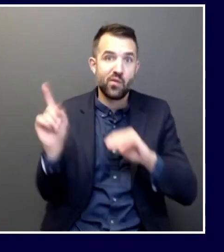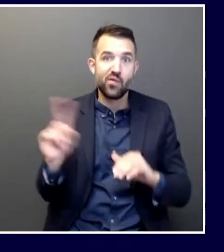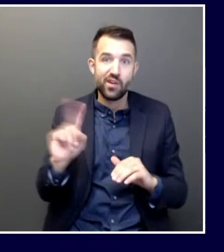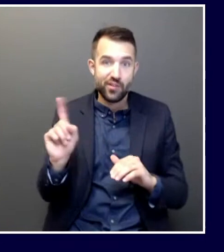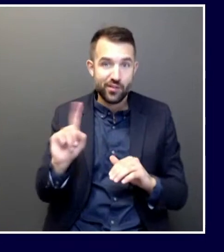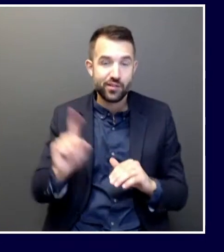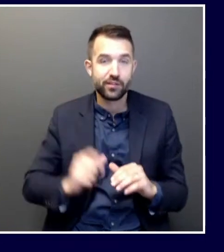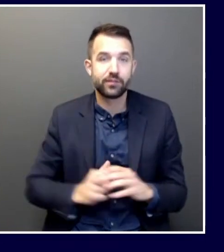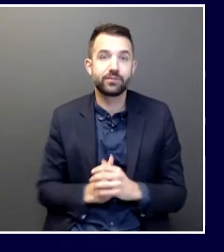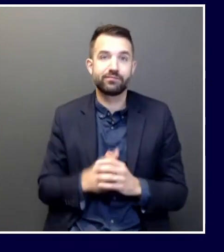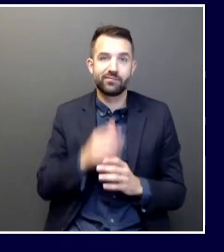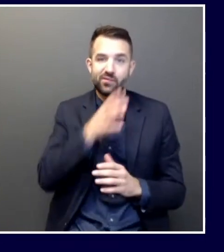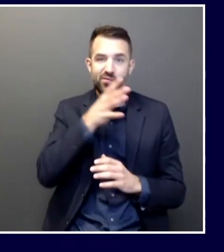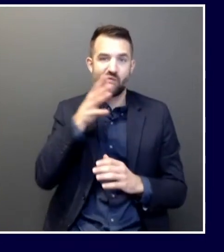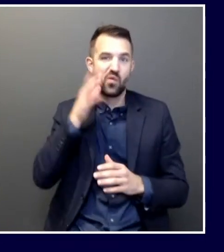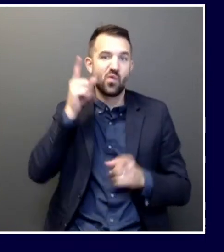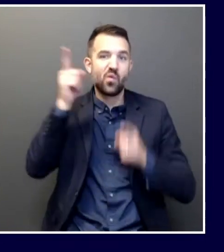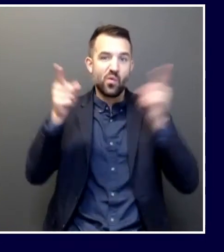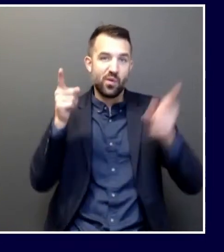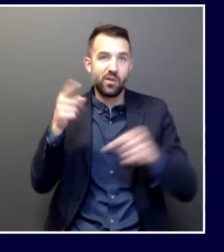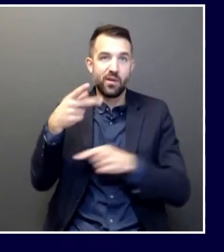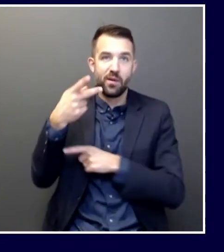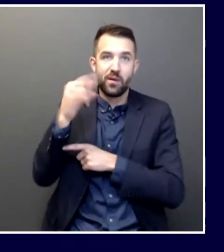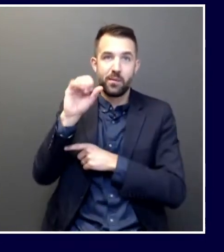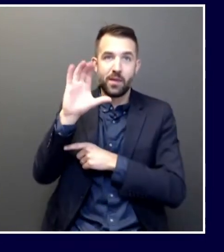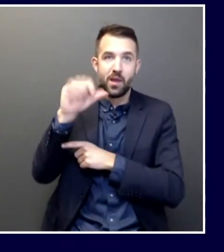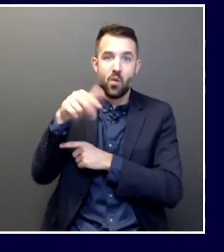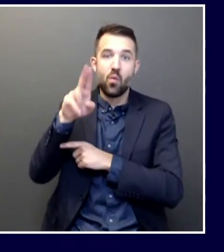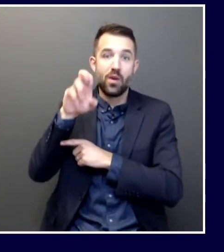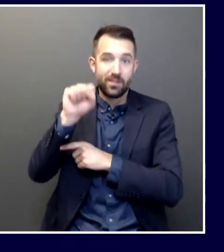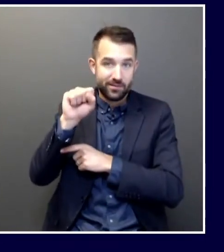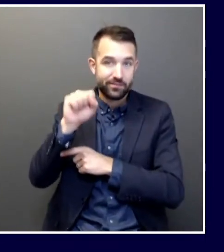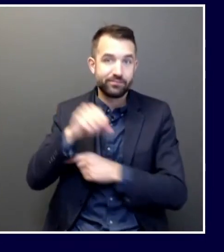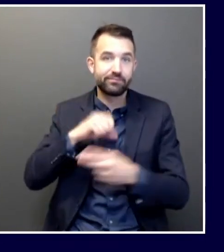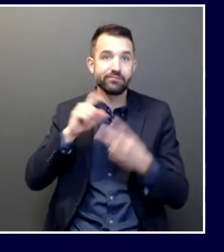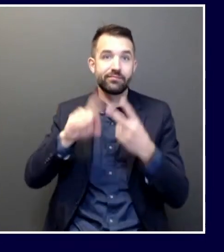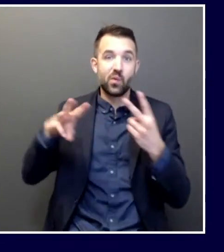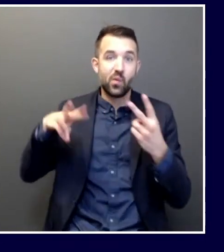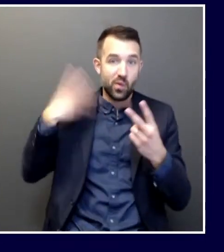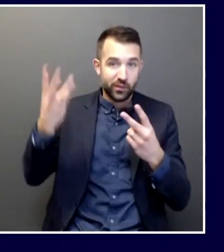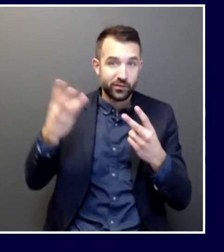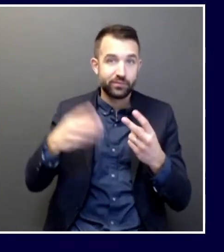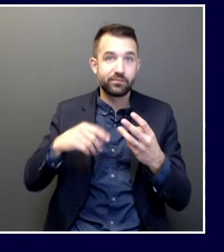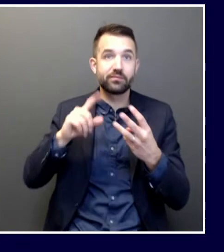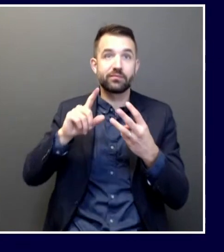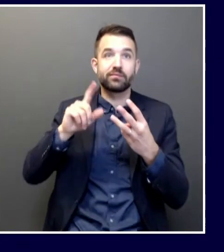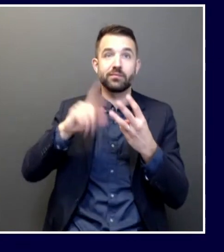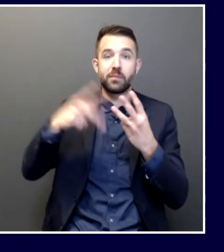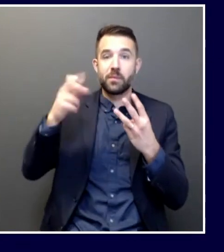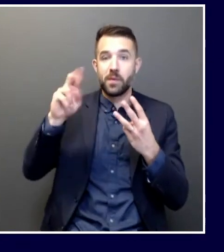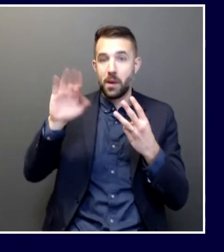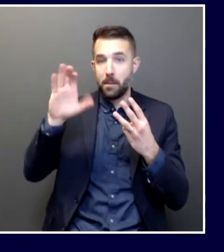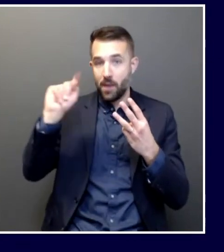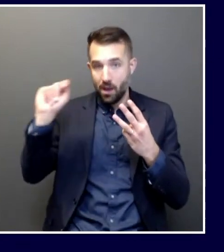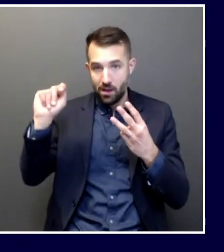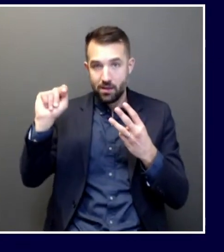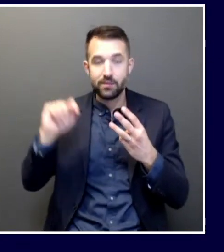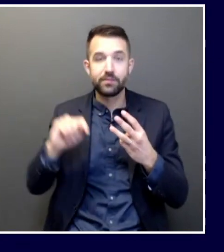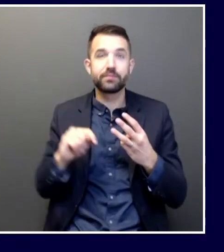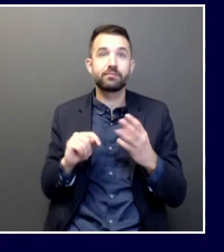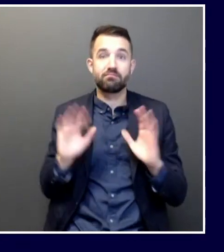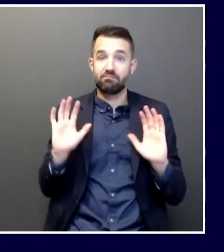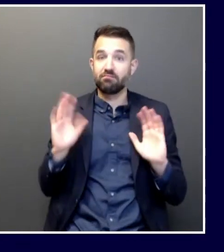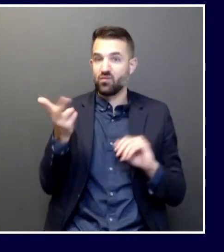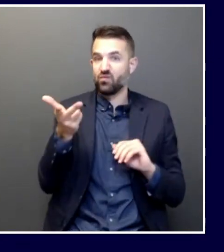counties. Piscataquis, Penobscot, and Washington in particular are where we have seen the highest growth. That is again a